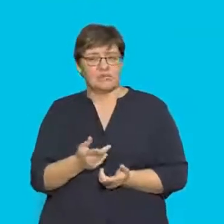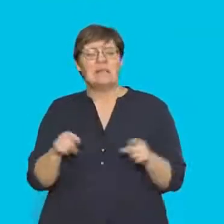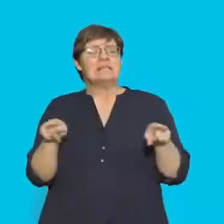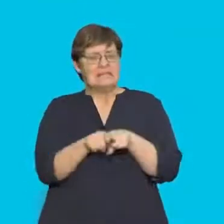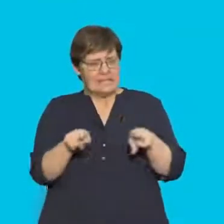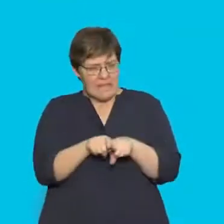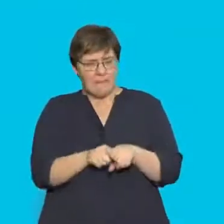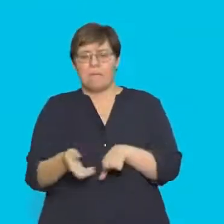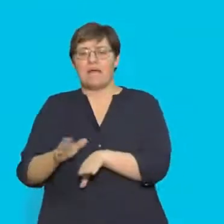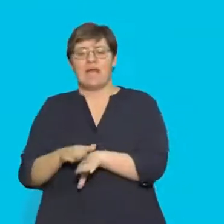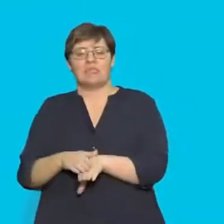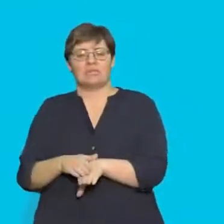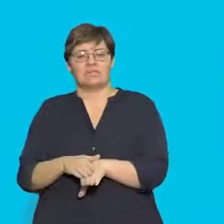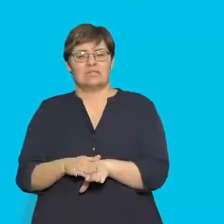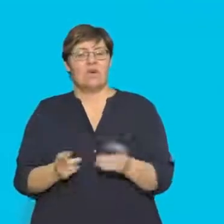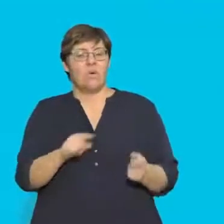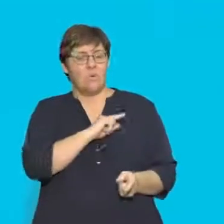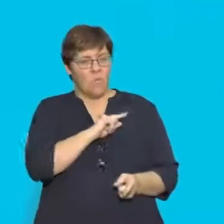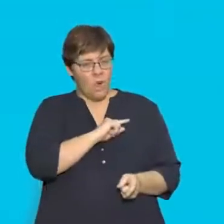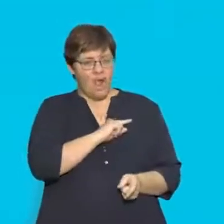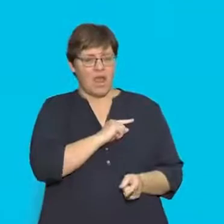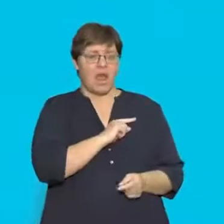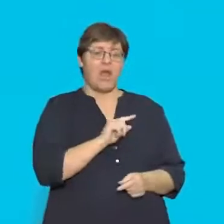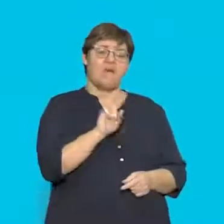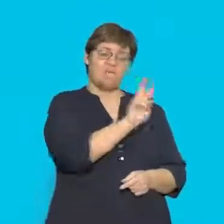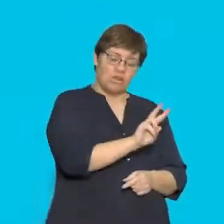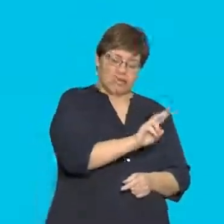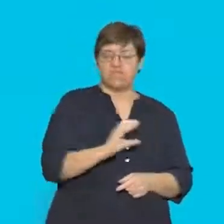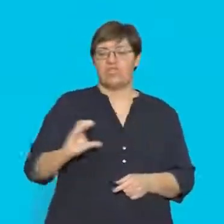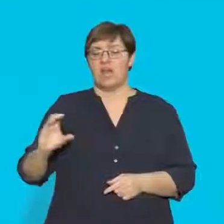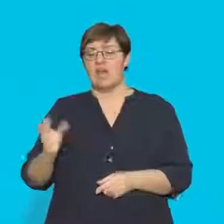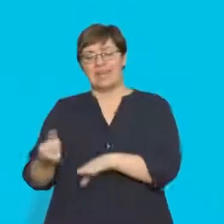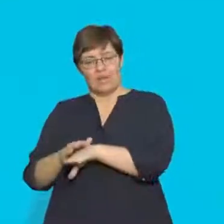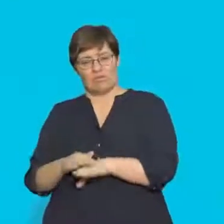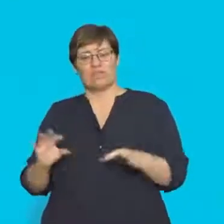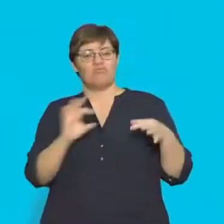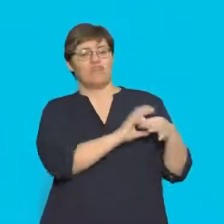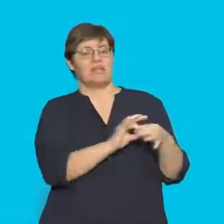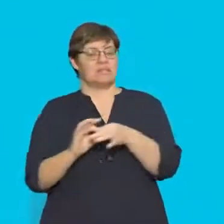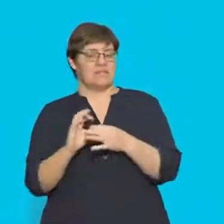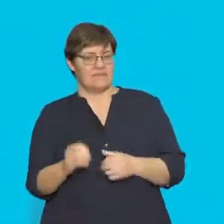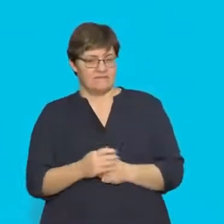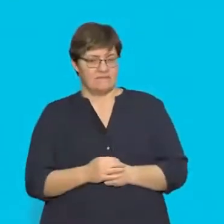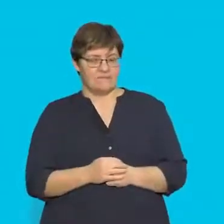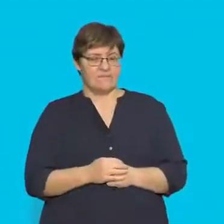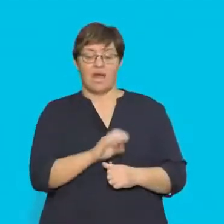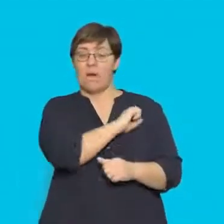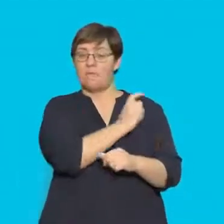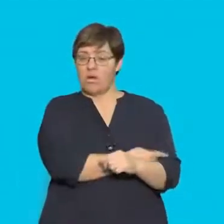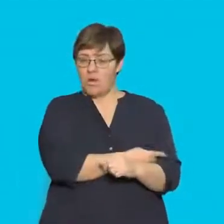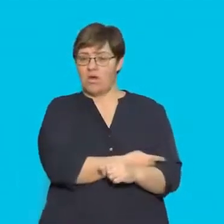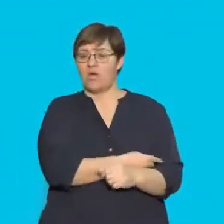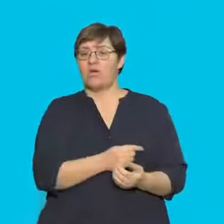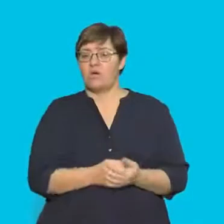just the same as current, because voltage and current are related. Remember, power is equal to V